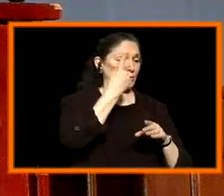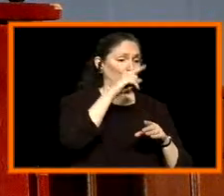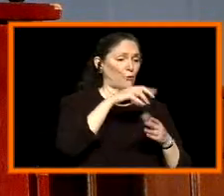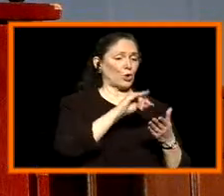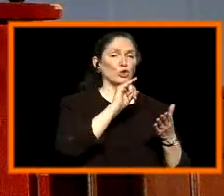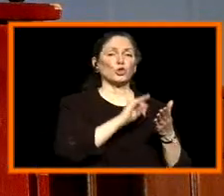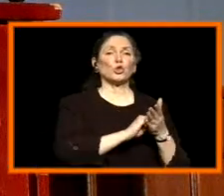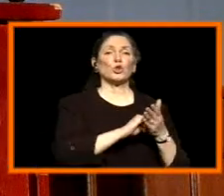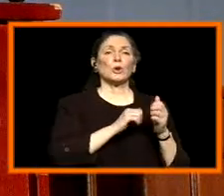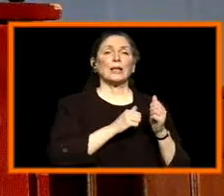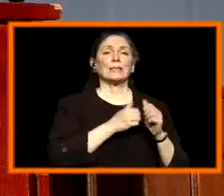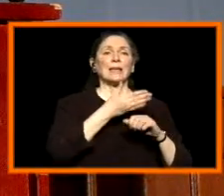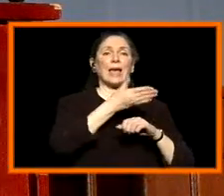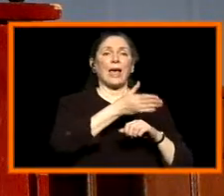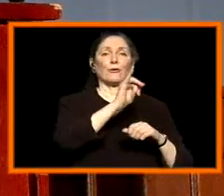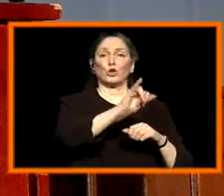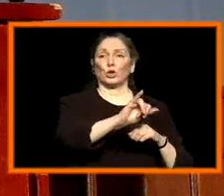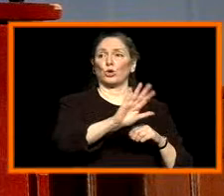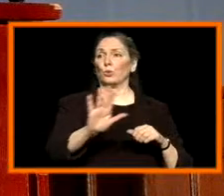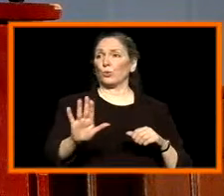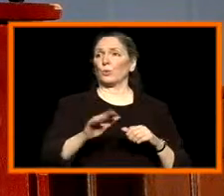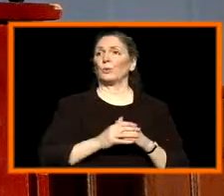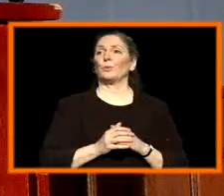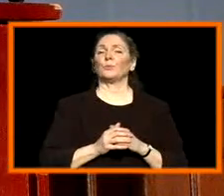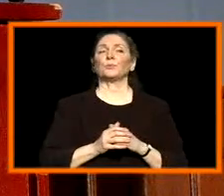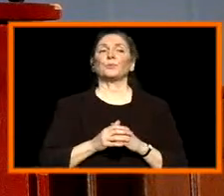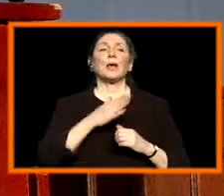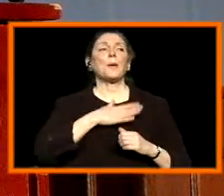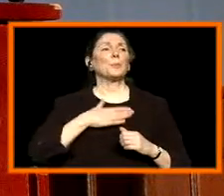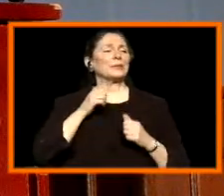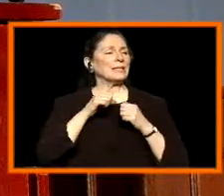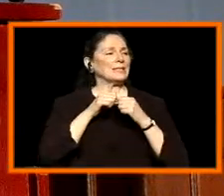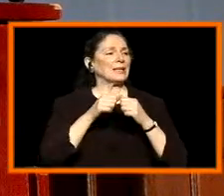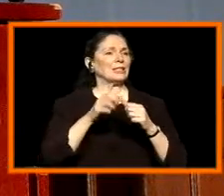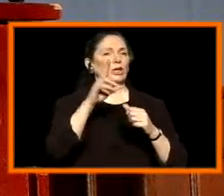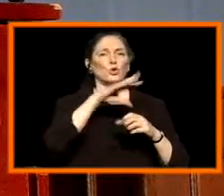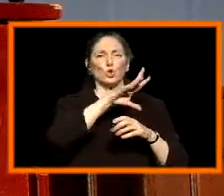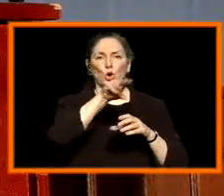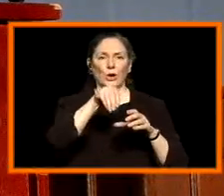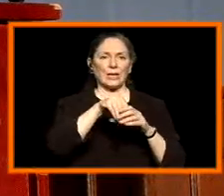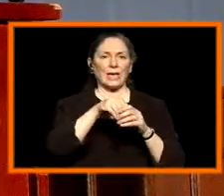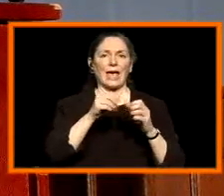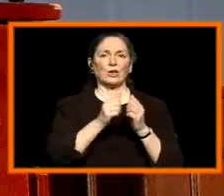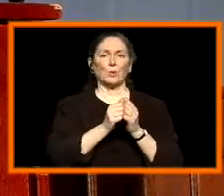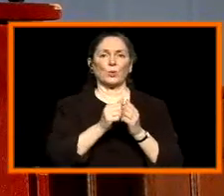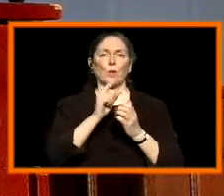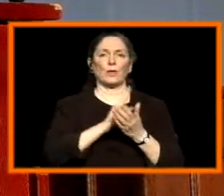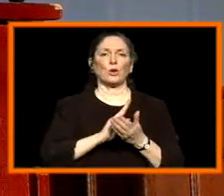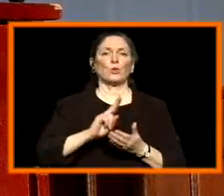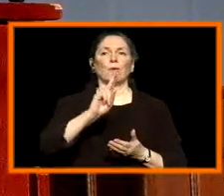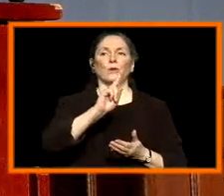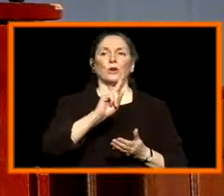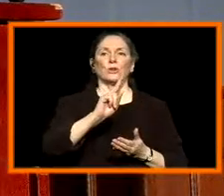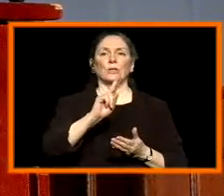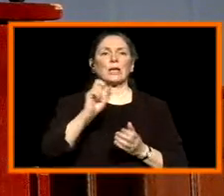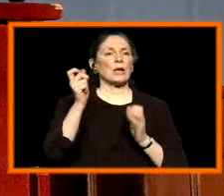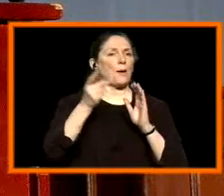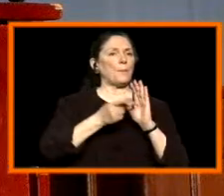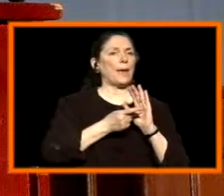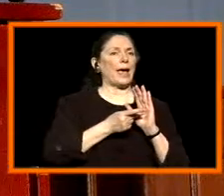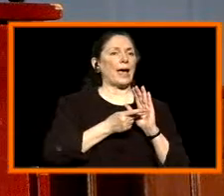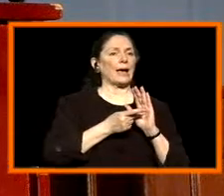students that are following behind your footsteps. Please continue your engagement with the university. Come